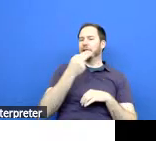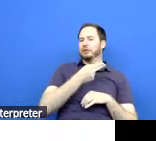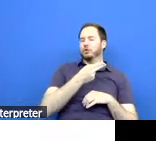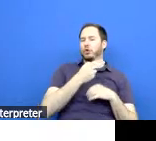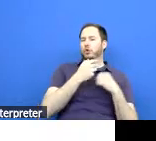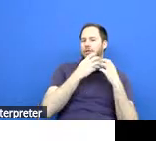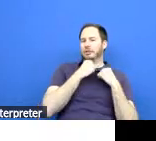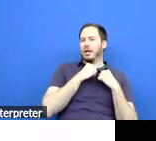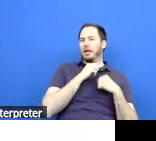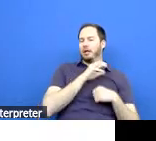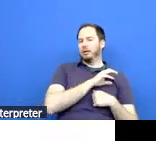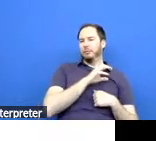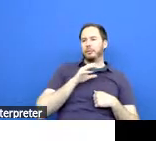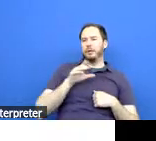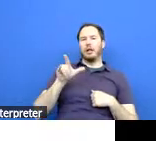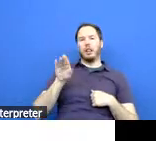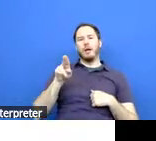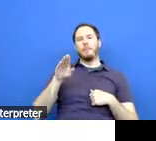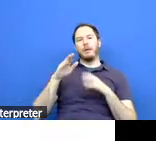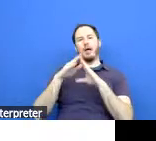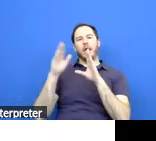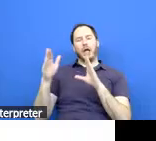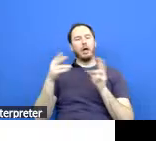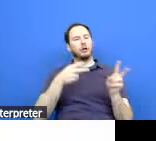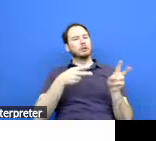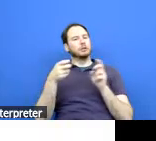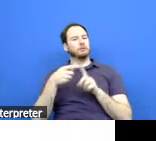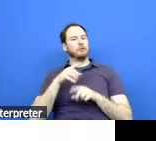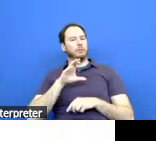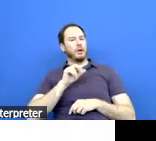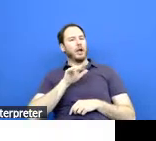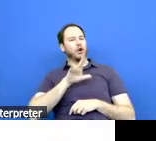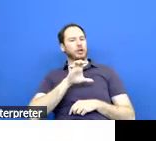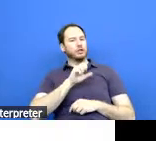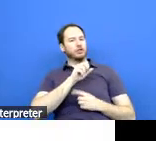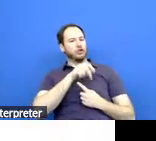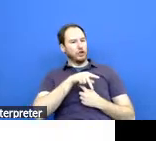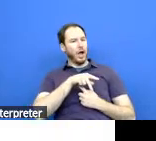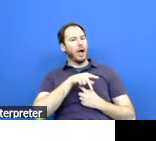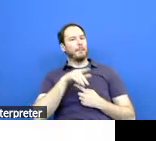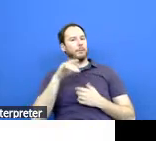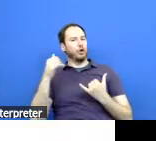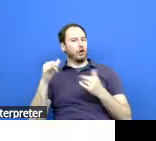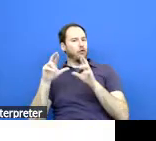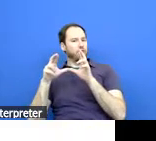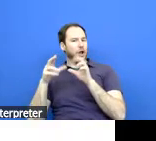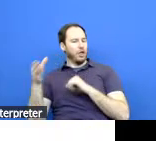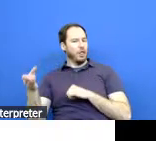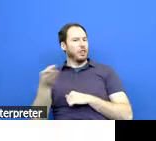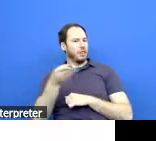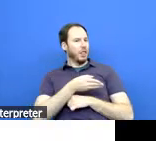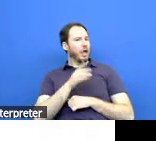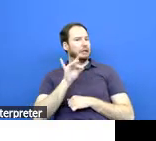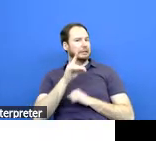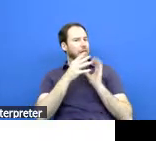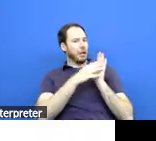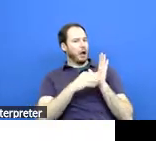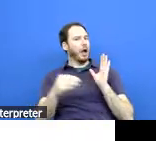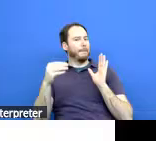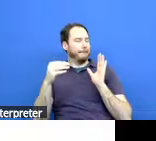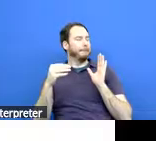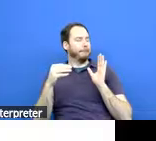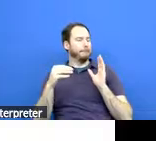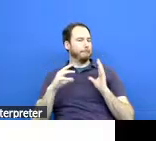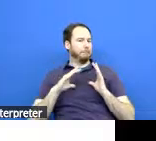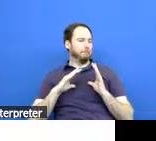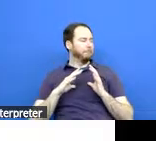the clubhouse take inspiration from the Carrot Shop. The current renderings that are there did do that,